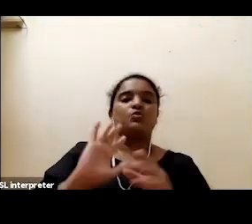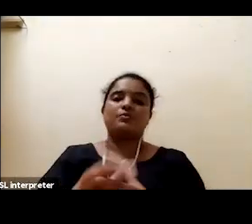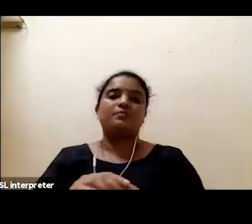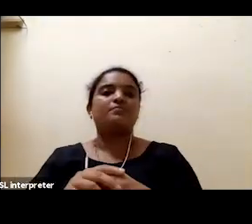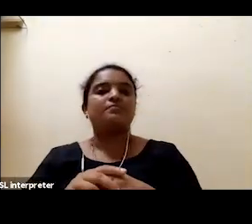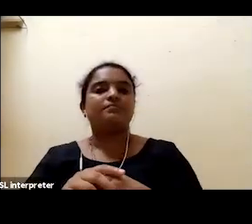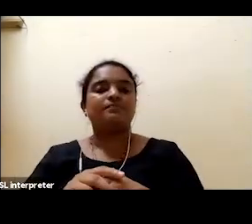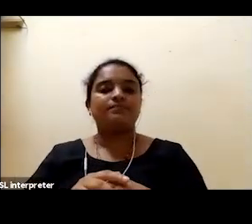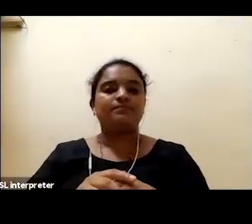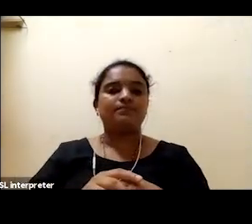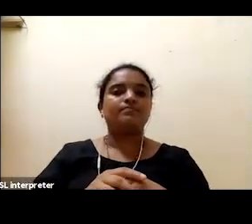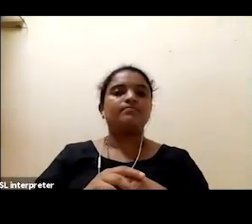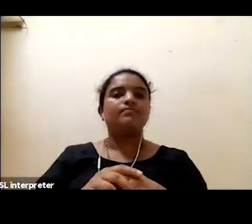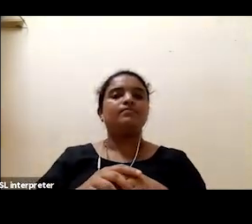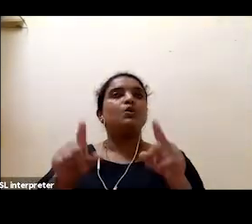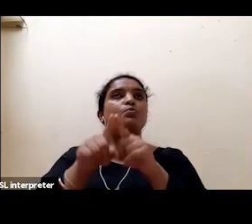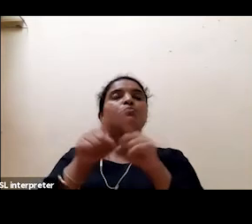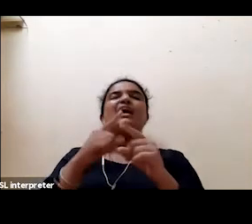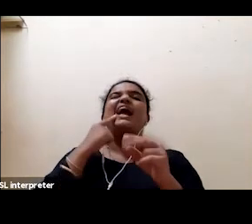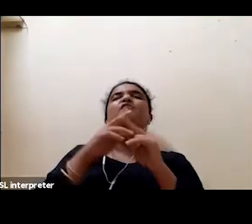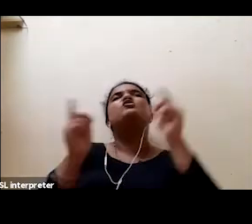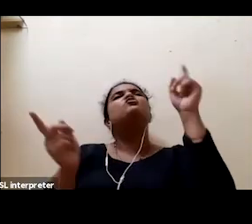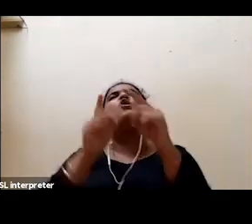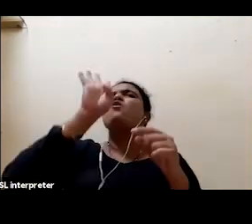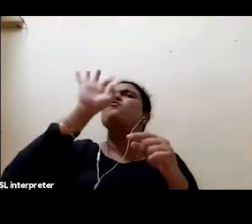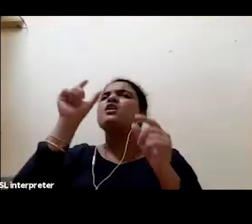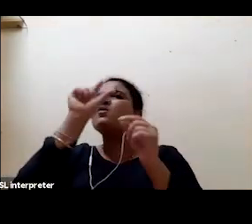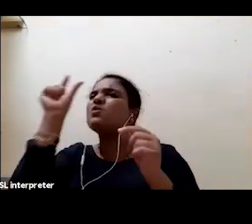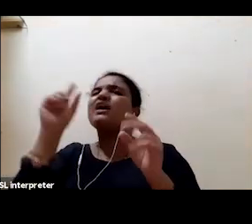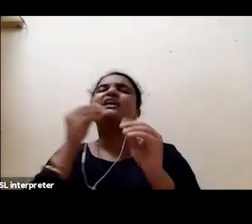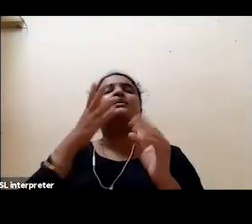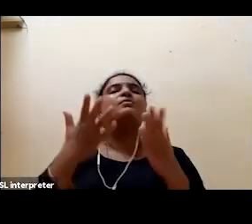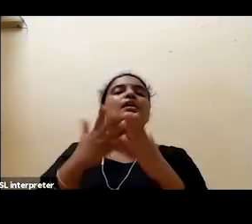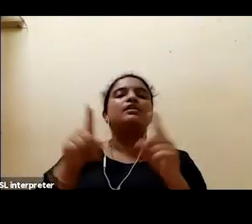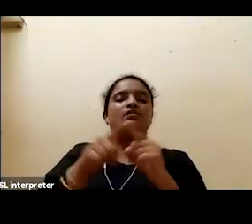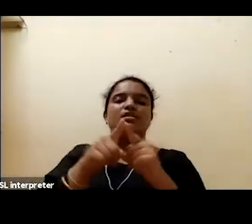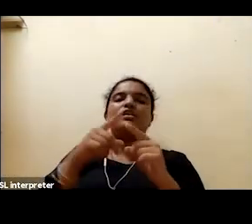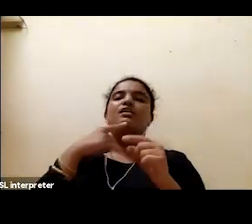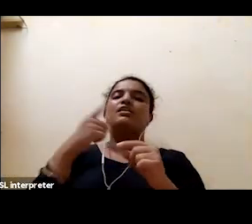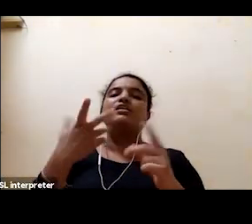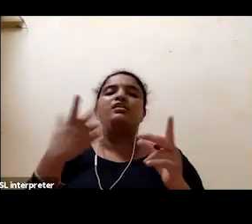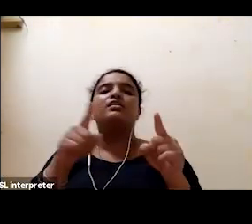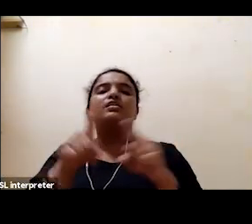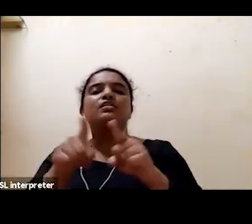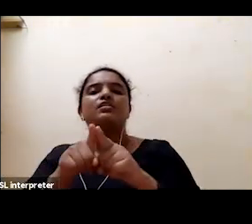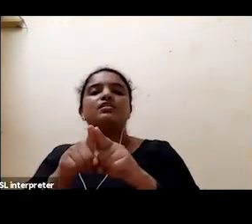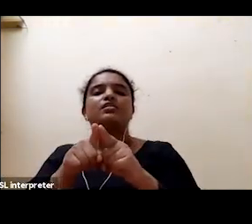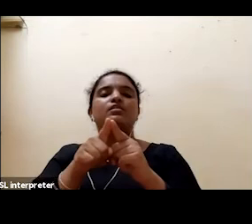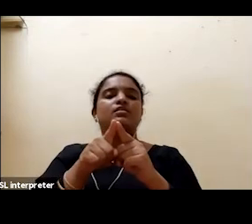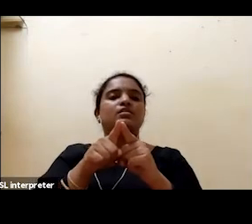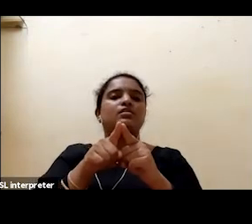done. But 800 to 900, again, leave some breadcrumbs, like say that I'm going to give you this